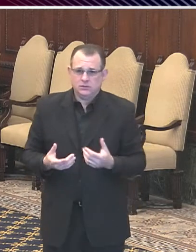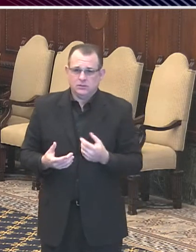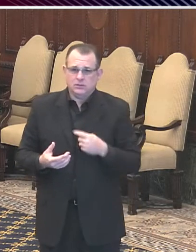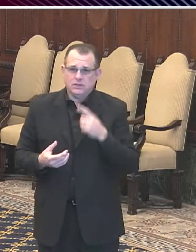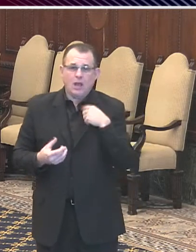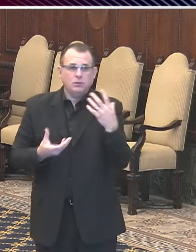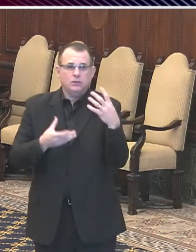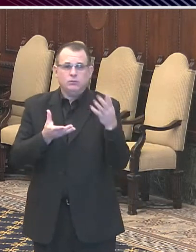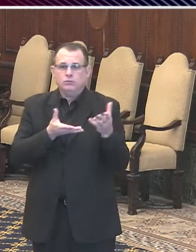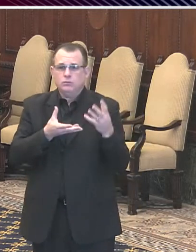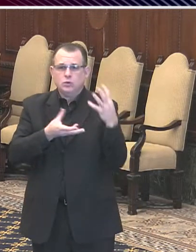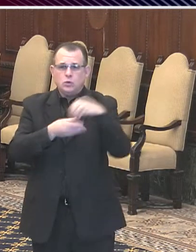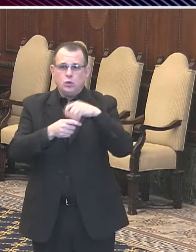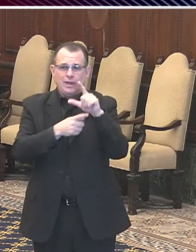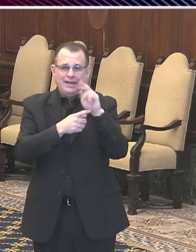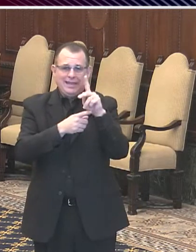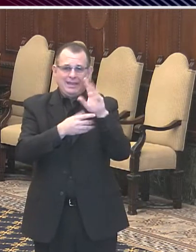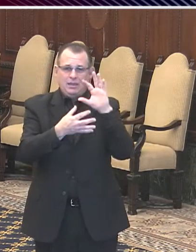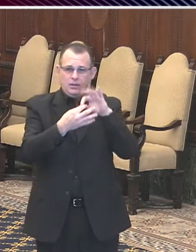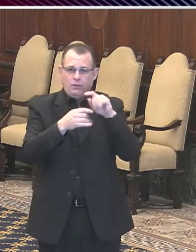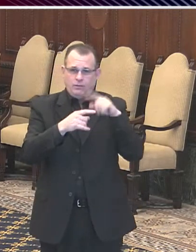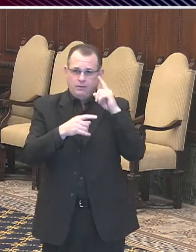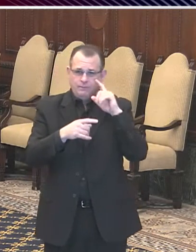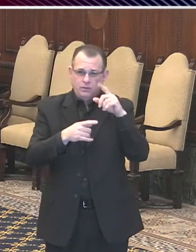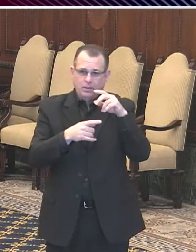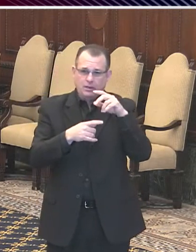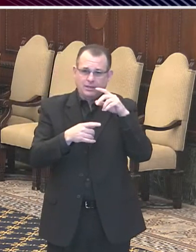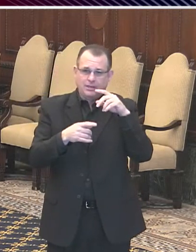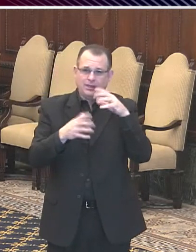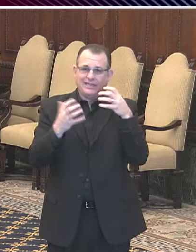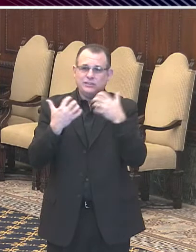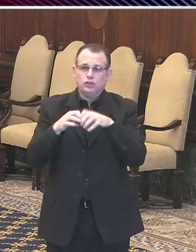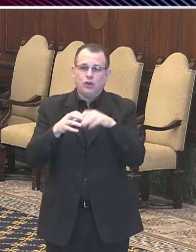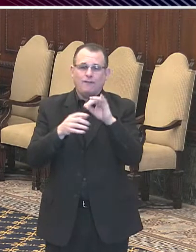guides on the Faith PHL COVID-19 page.